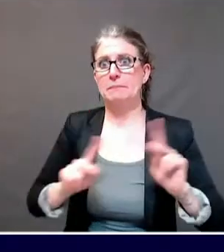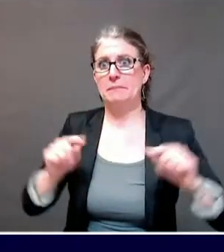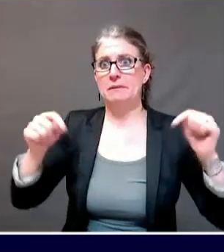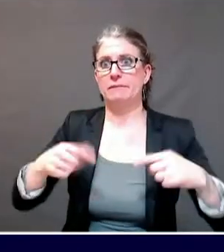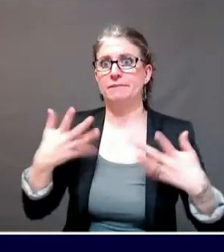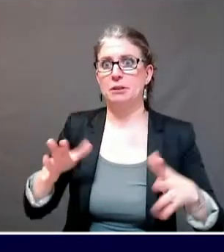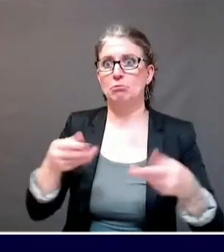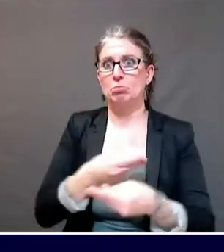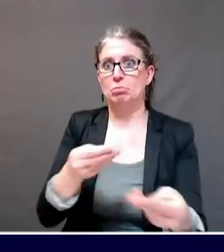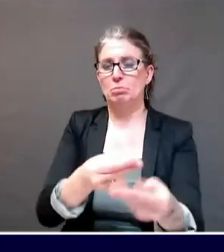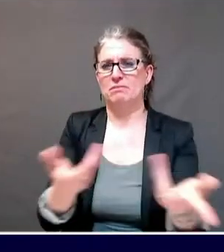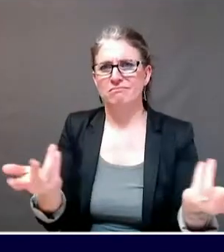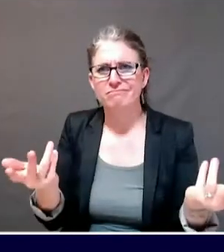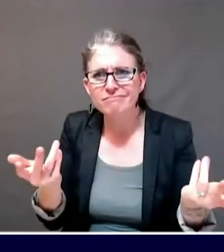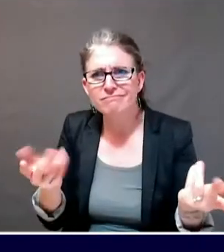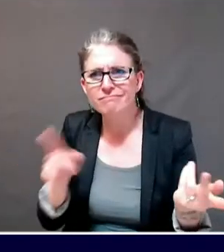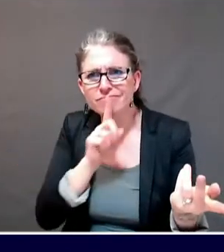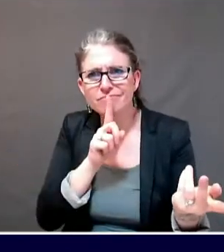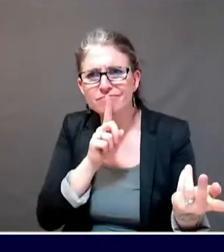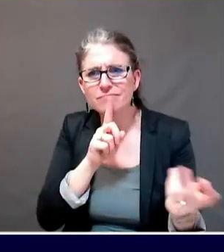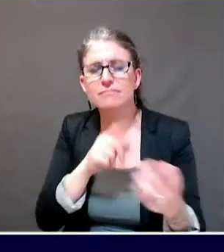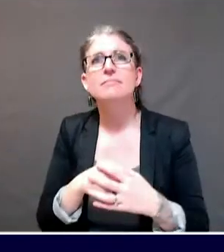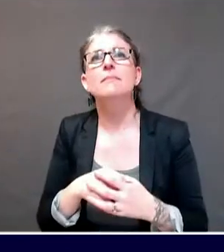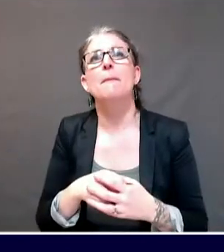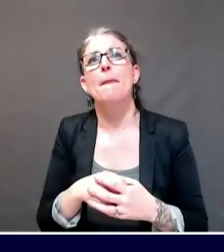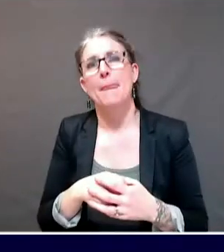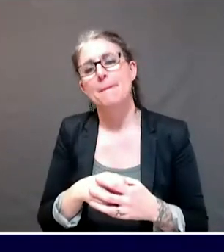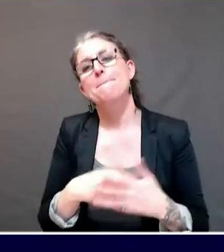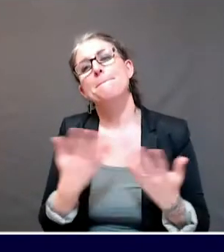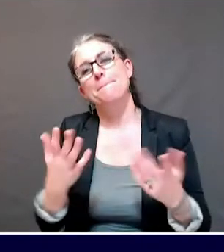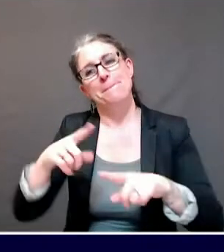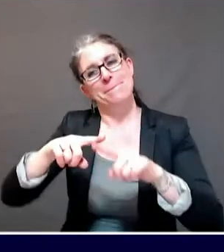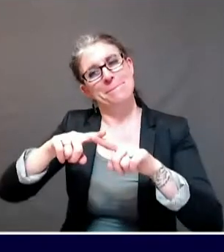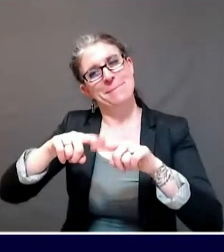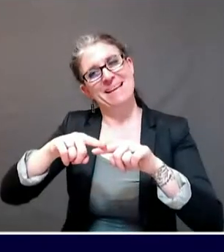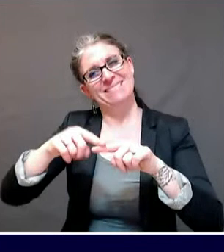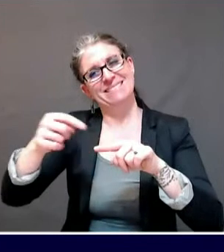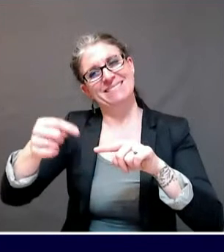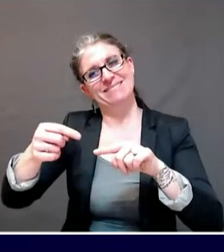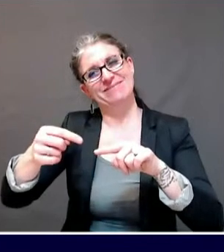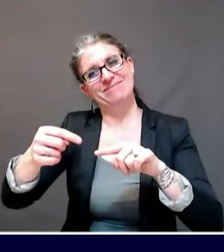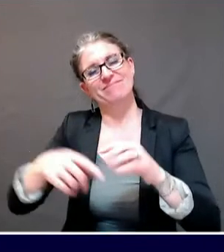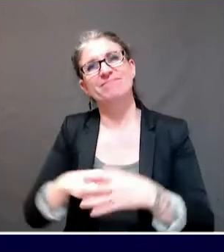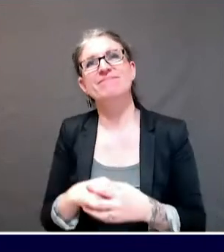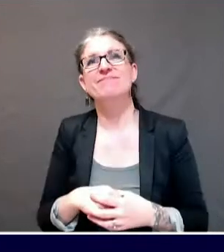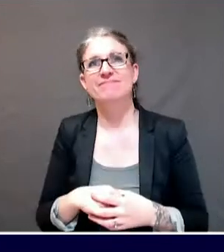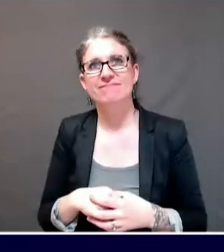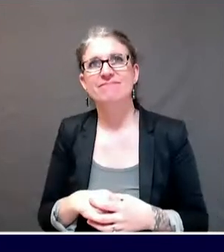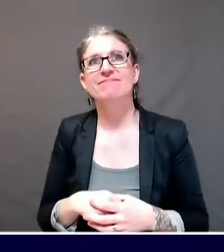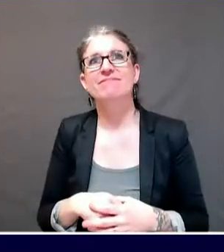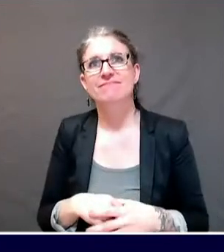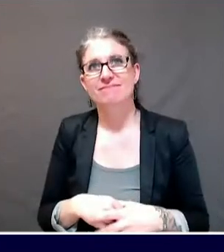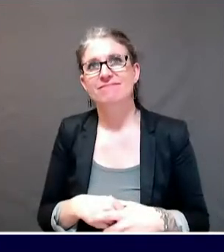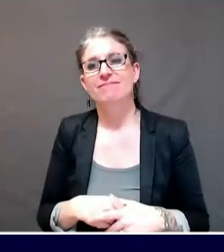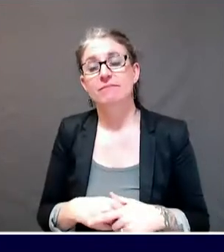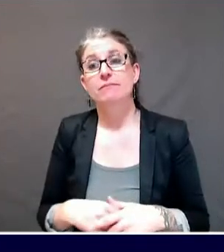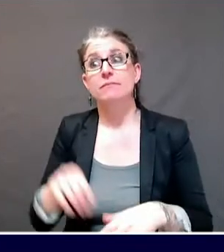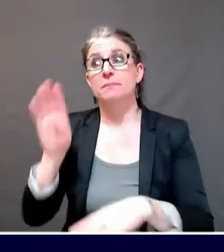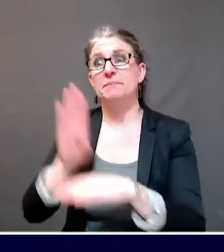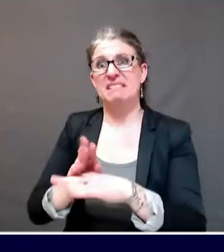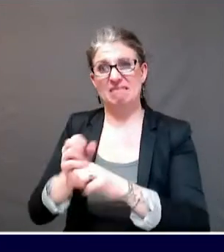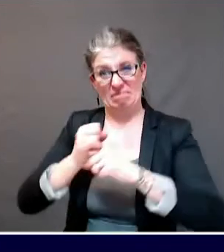widespread exposure, we do recommend that they notify those who may have been in the store. If it's a grocery store, that's a difficult thing to